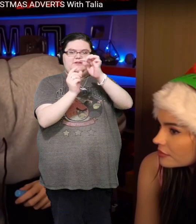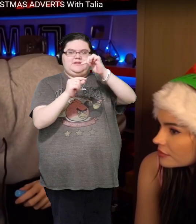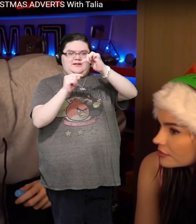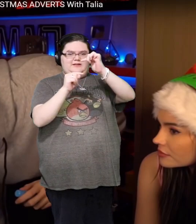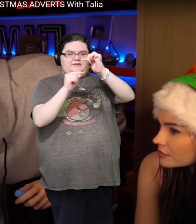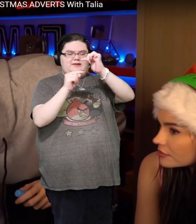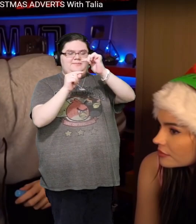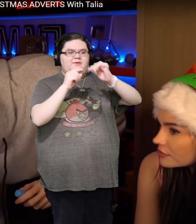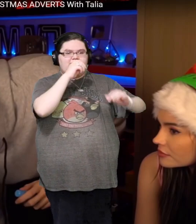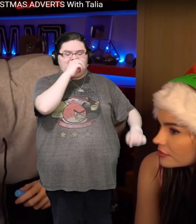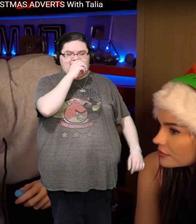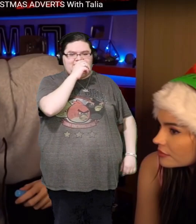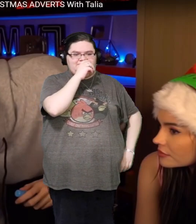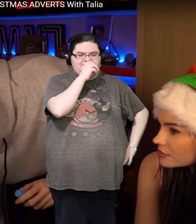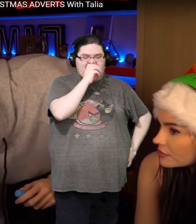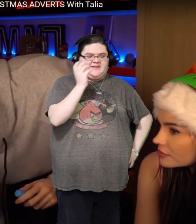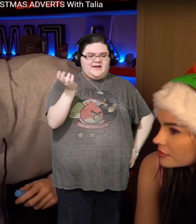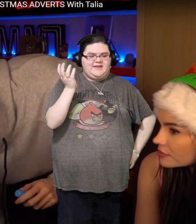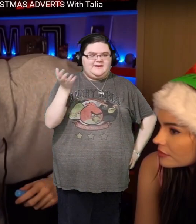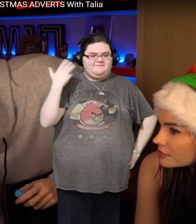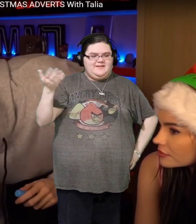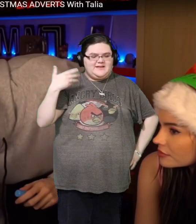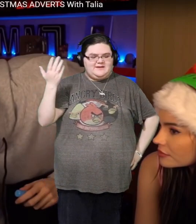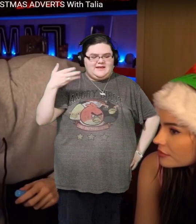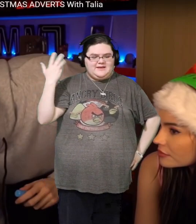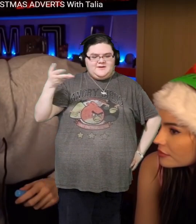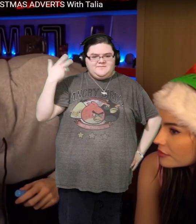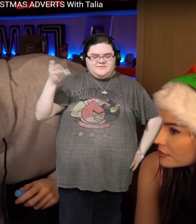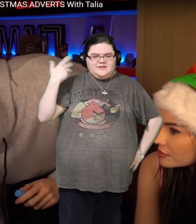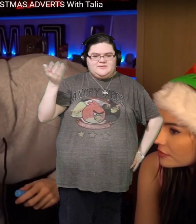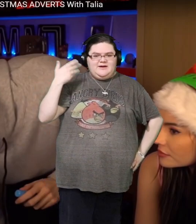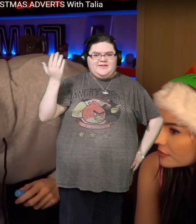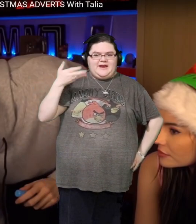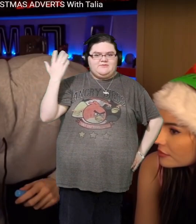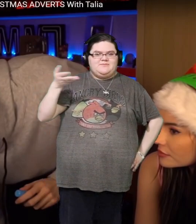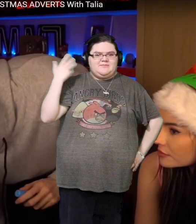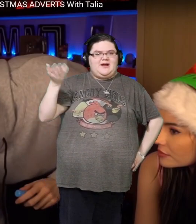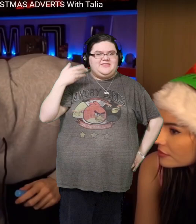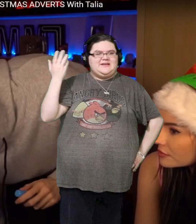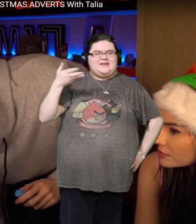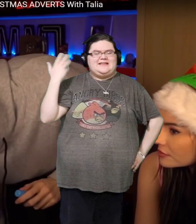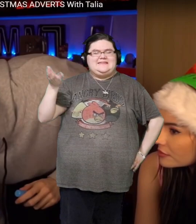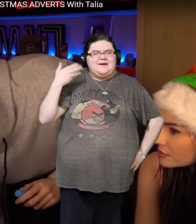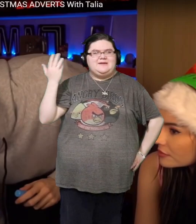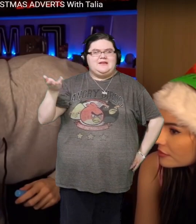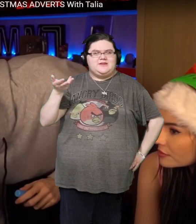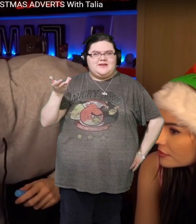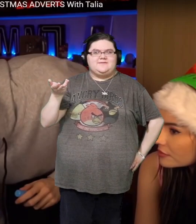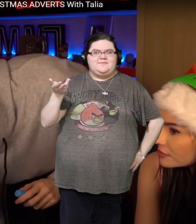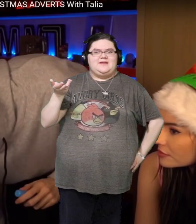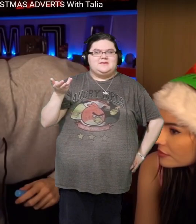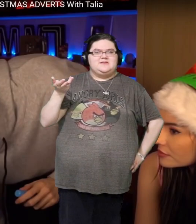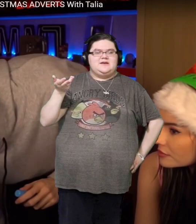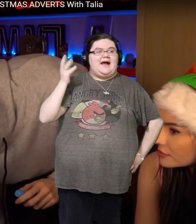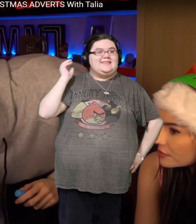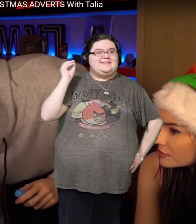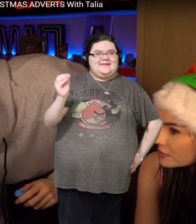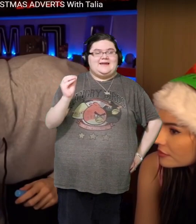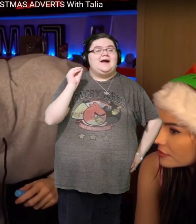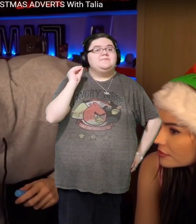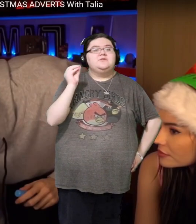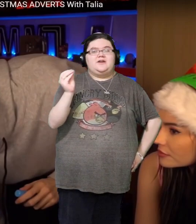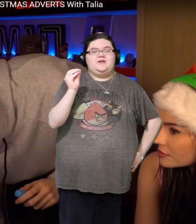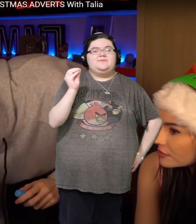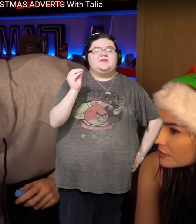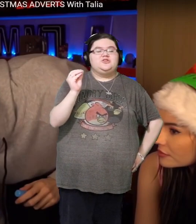You know, it was just like a little sample one. I feel like the smell that I remember, I think, is like a lemony scent from it. I